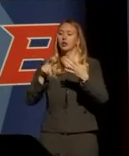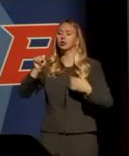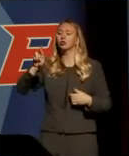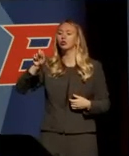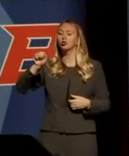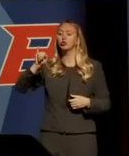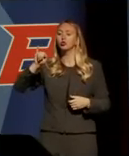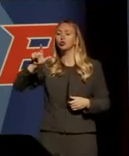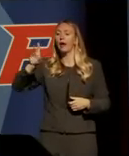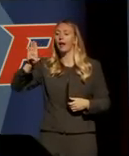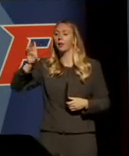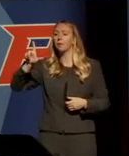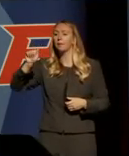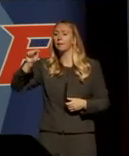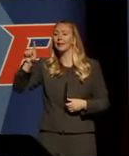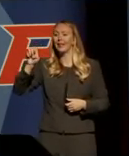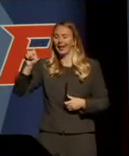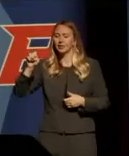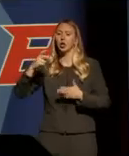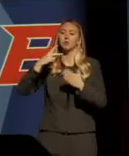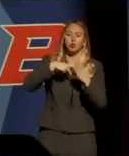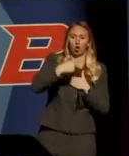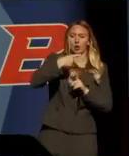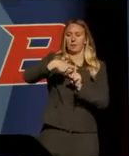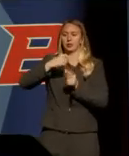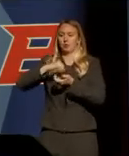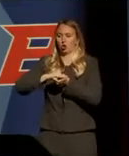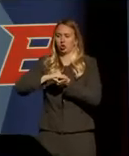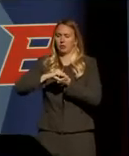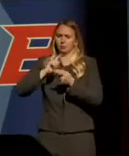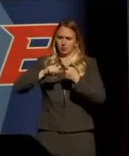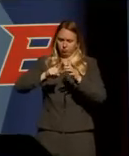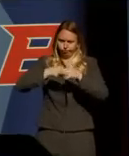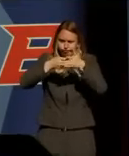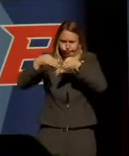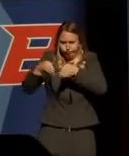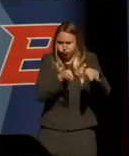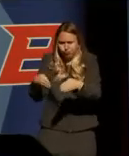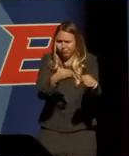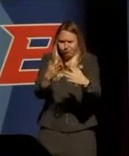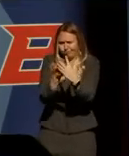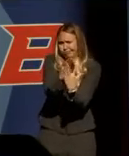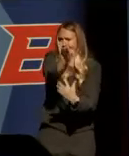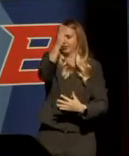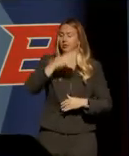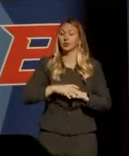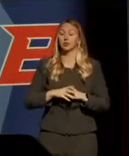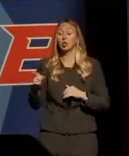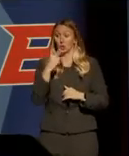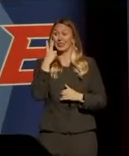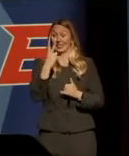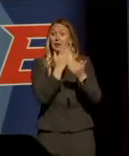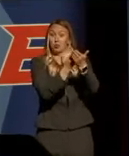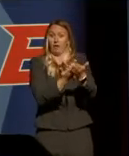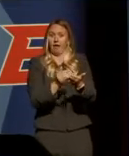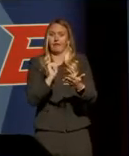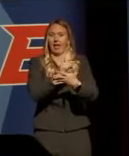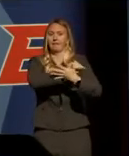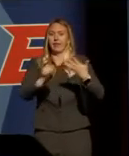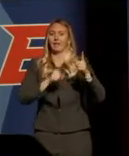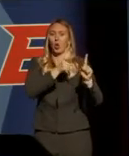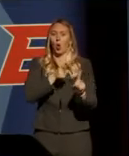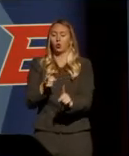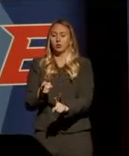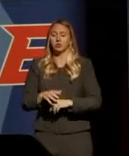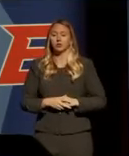programs and partnerships. And you're gonna see evidence of those five goals. And I could draw the lines for you. It would